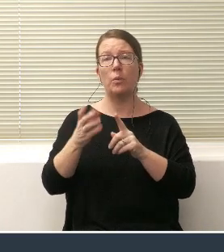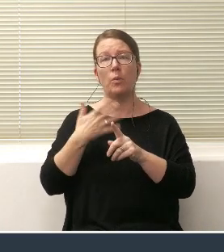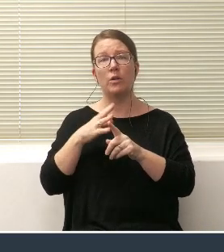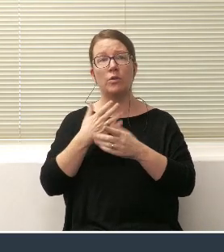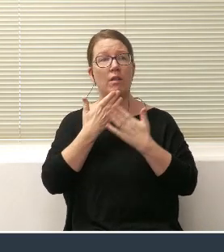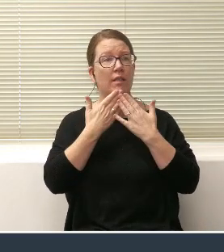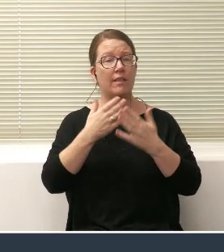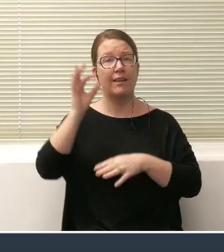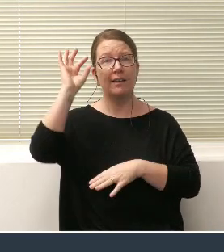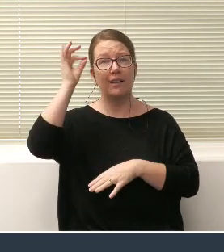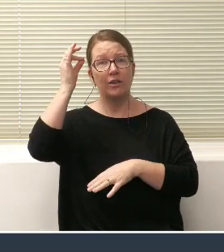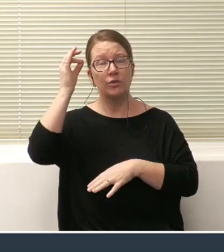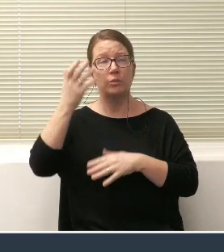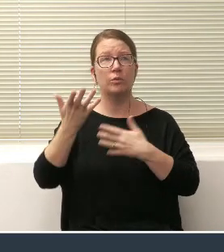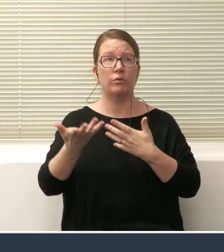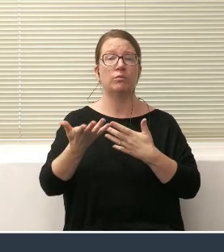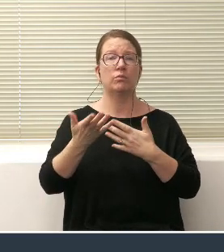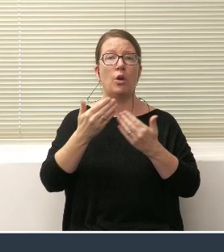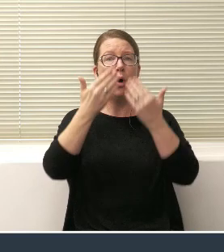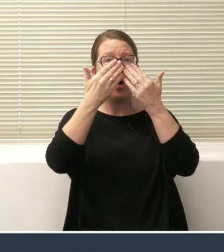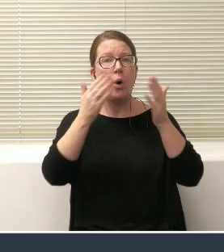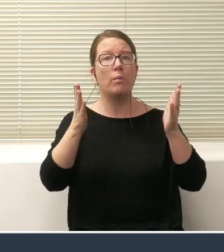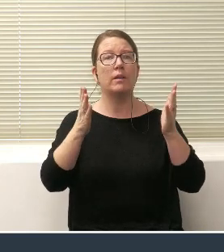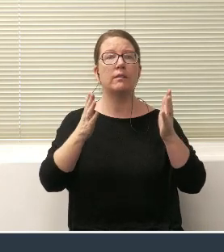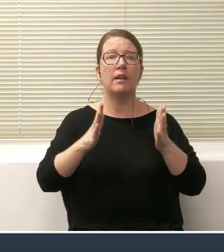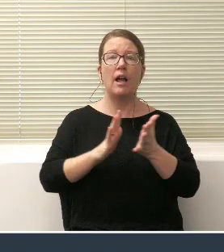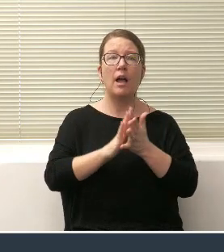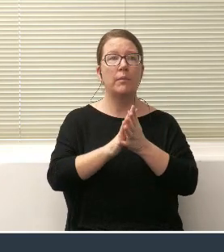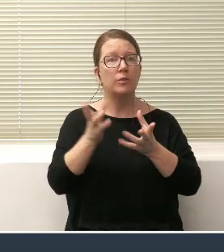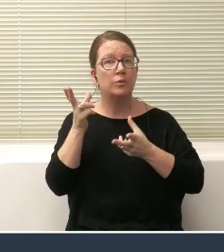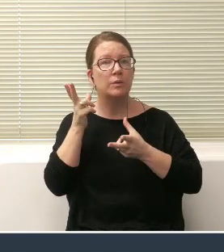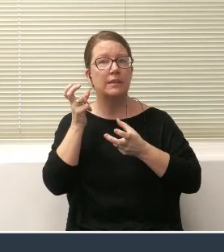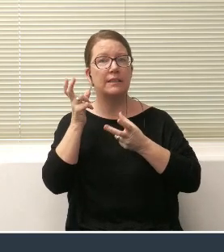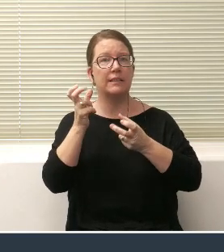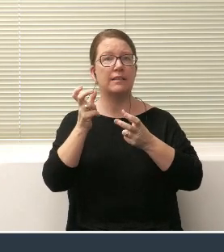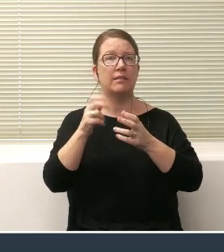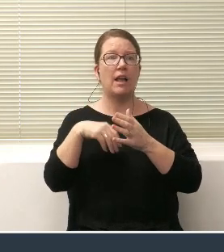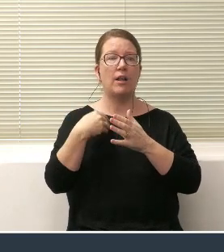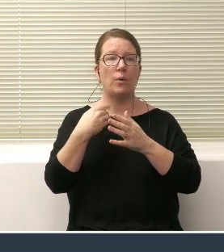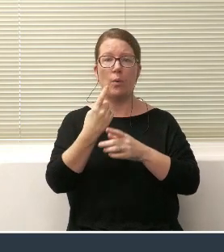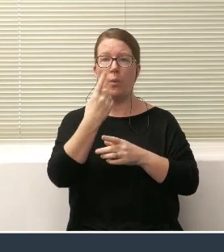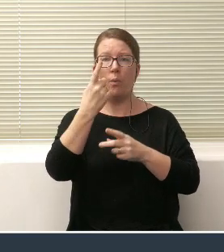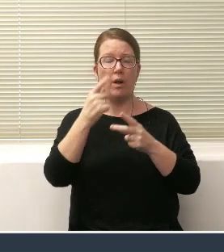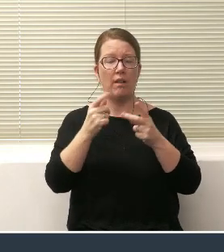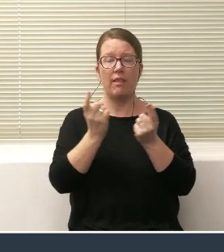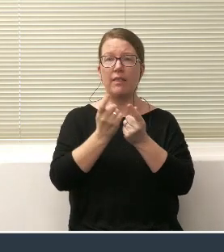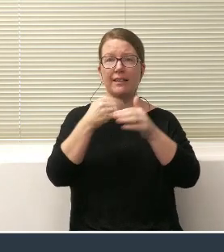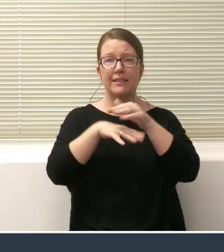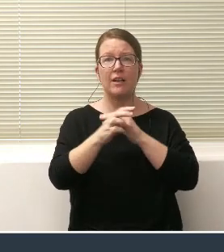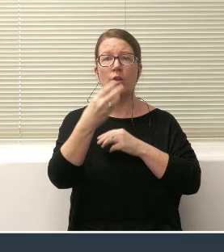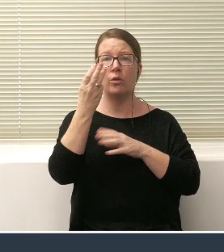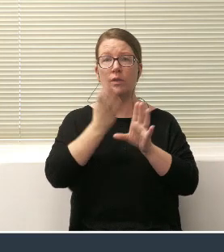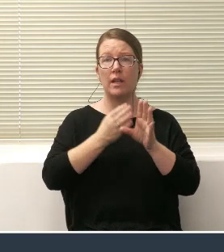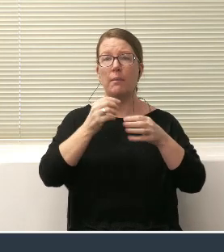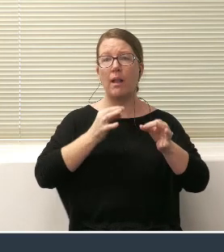thank council for your open and willingness to listen to this and to put it forward as one of the 3-year plan